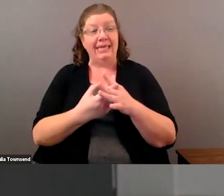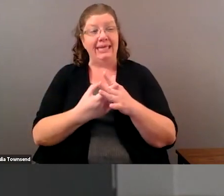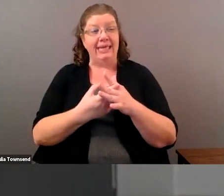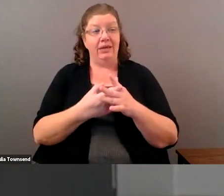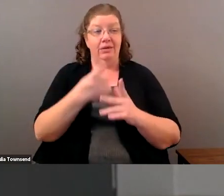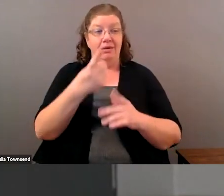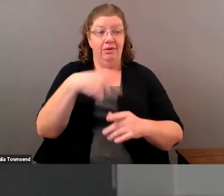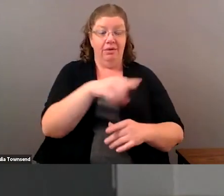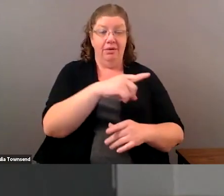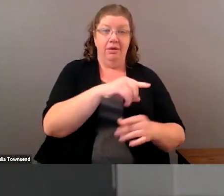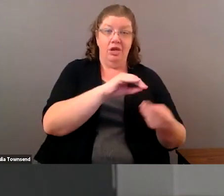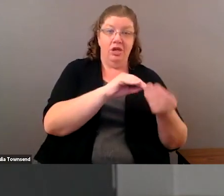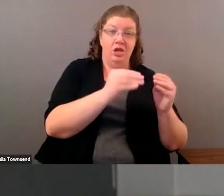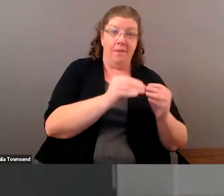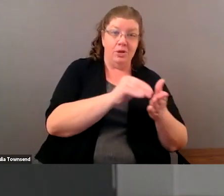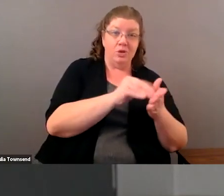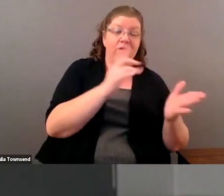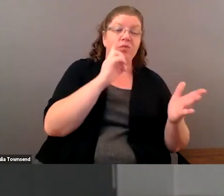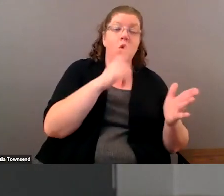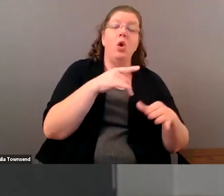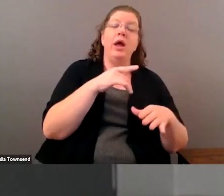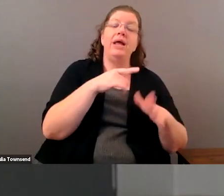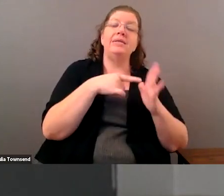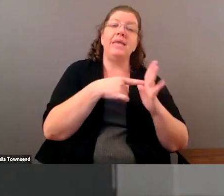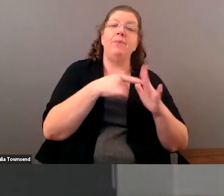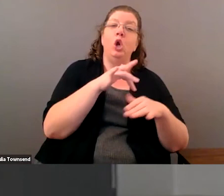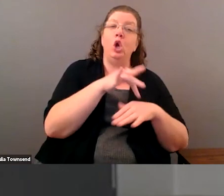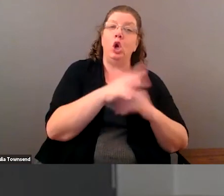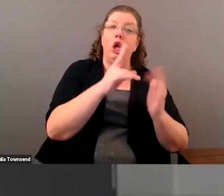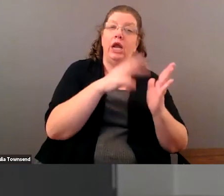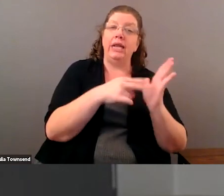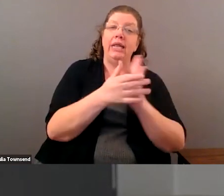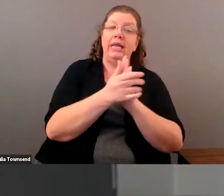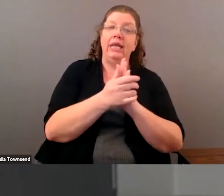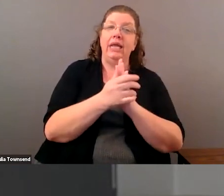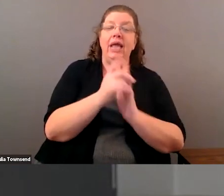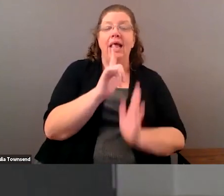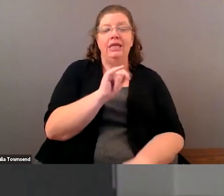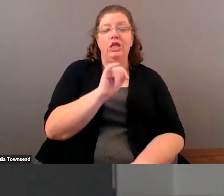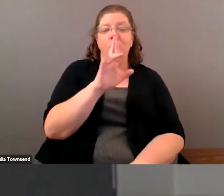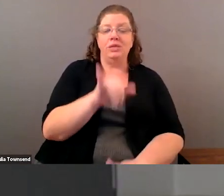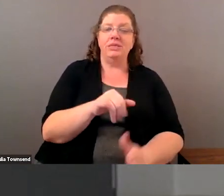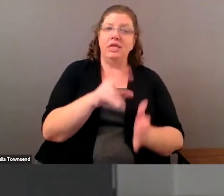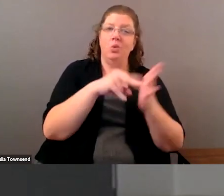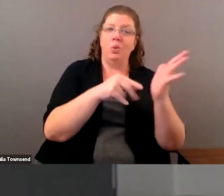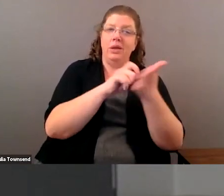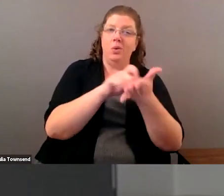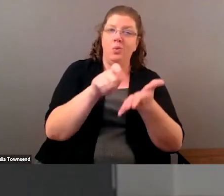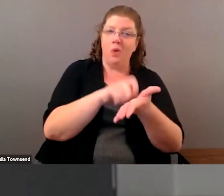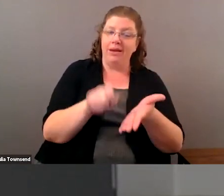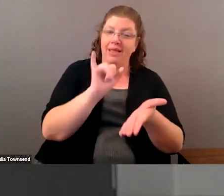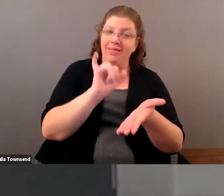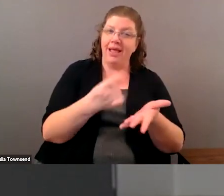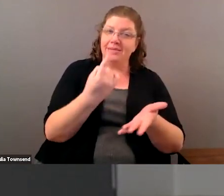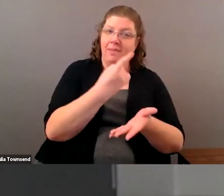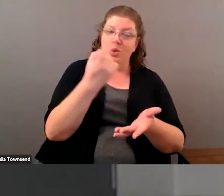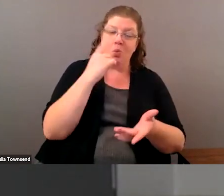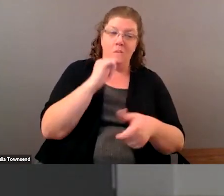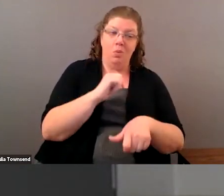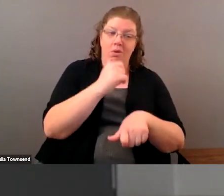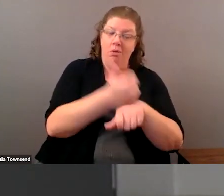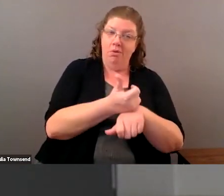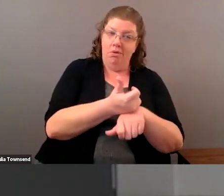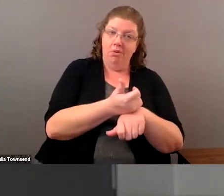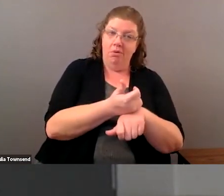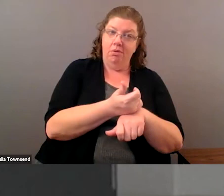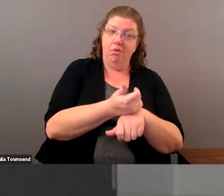number of students, for example, early literacy, right? That's going to be a method of it. That's going to be something that we're going to be implementing. We